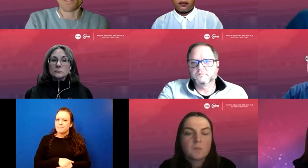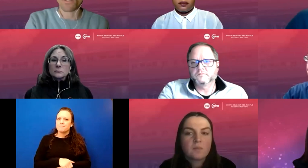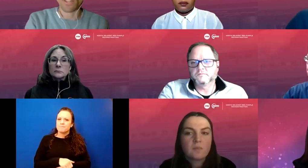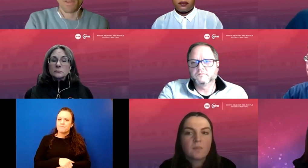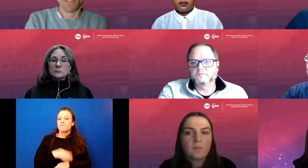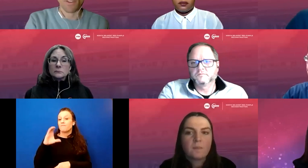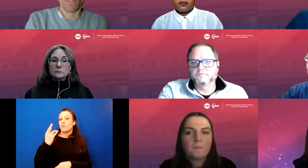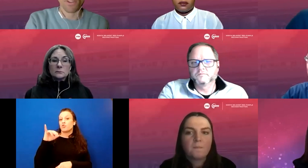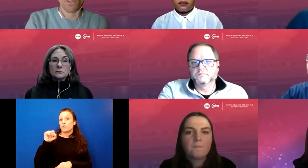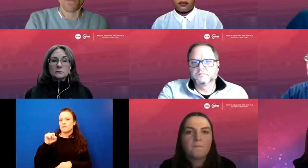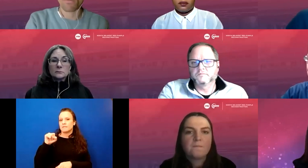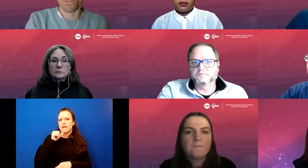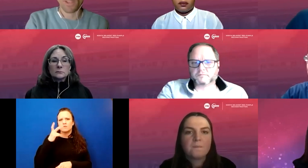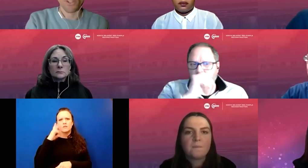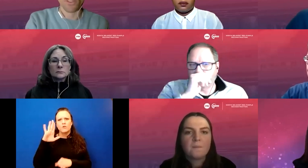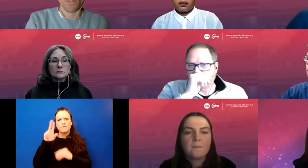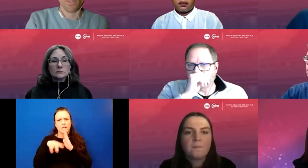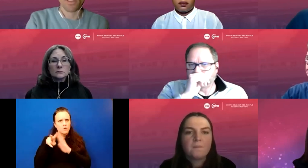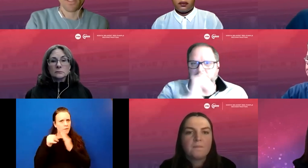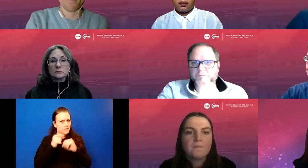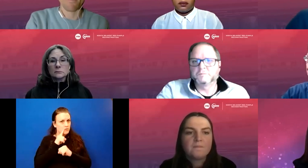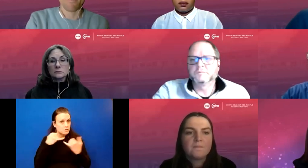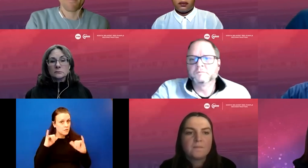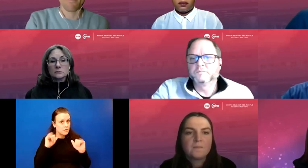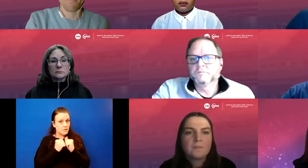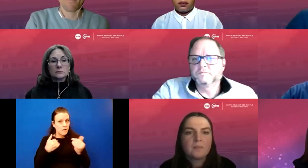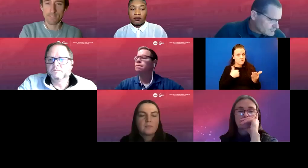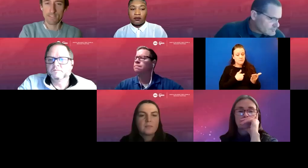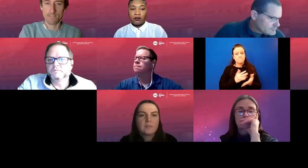for Chris. Chris, I'm not seeing your video. Just making sure you're still with us.